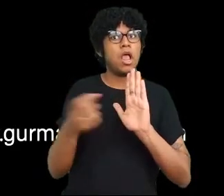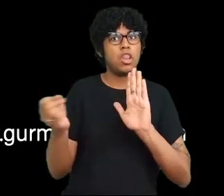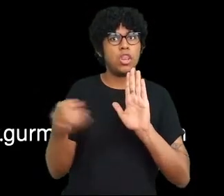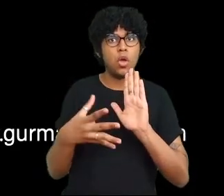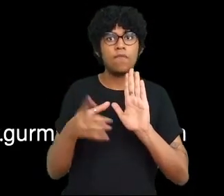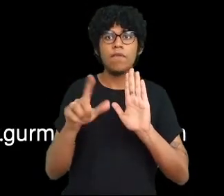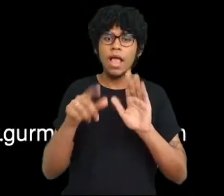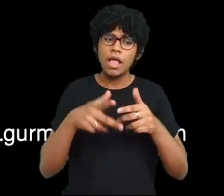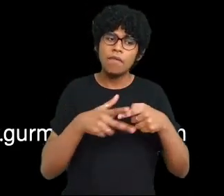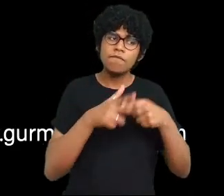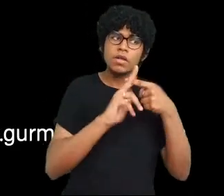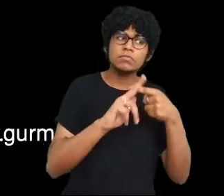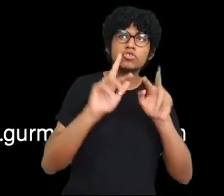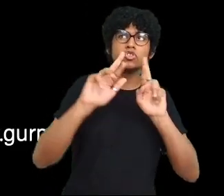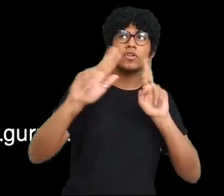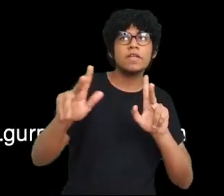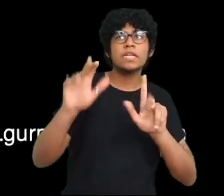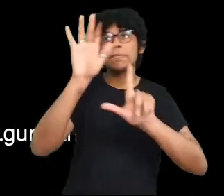platforms, but they